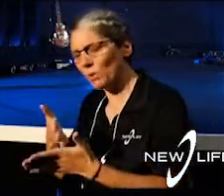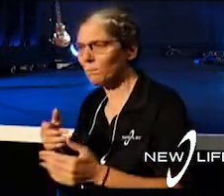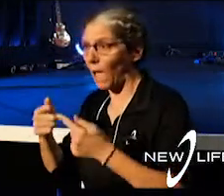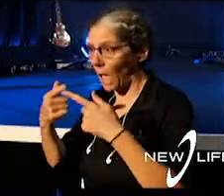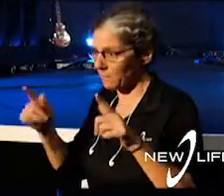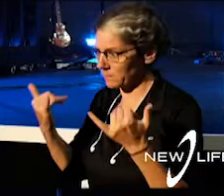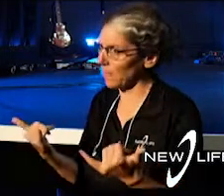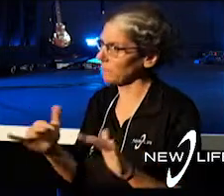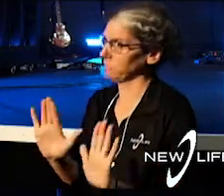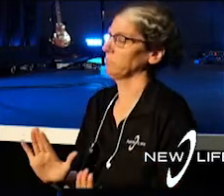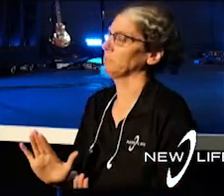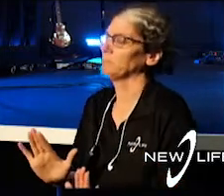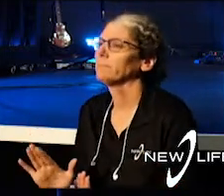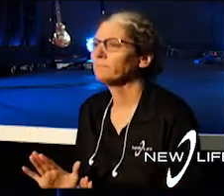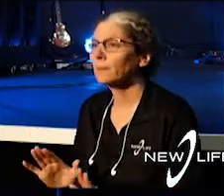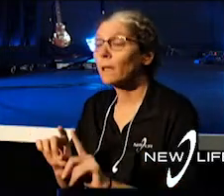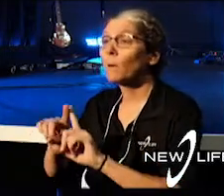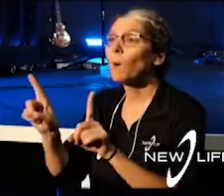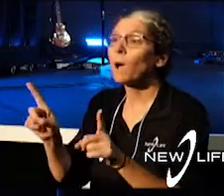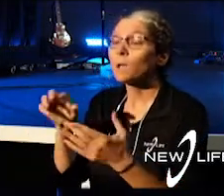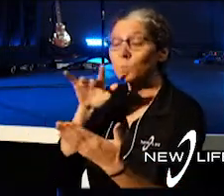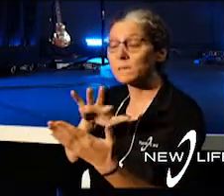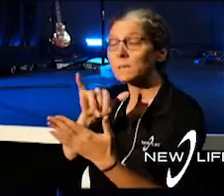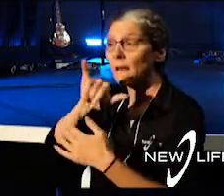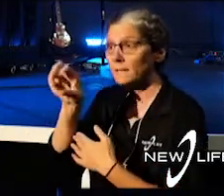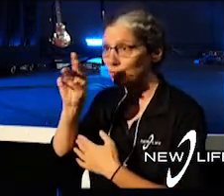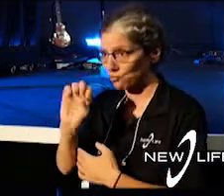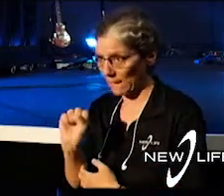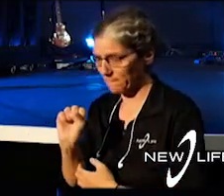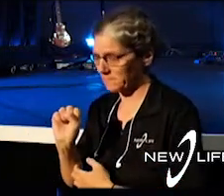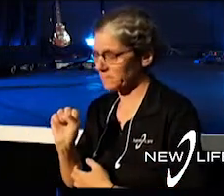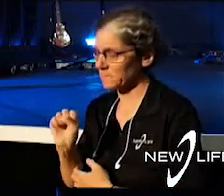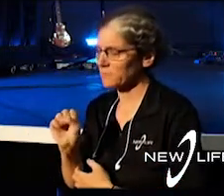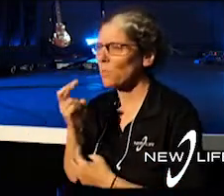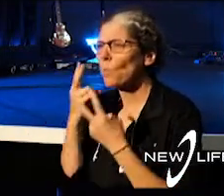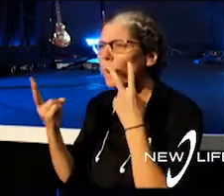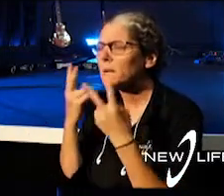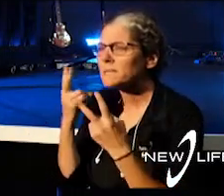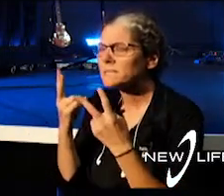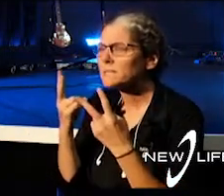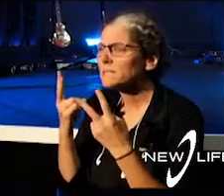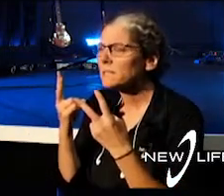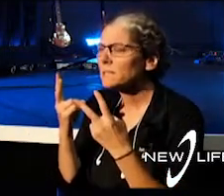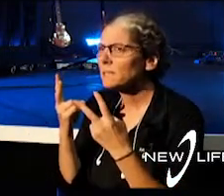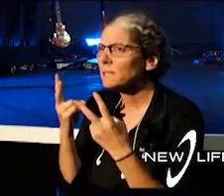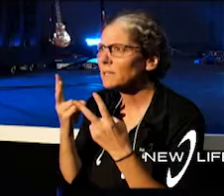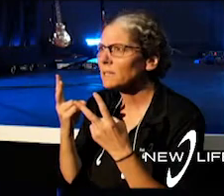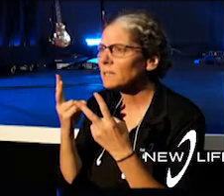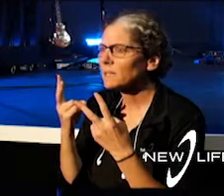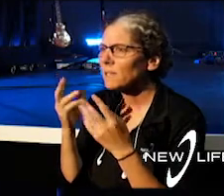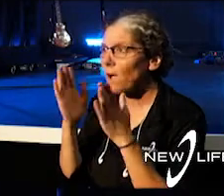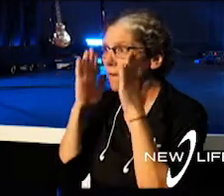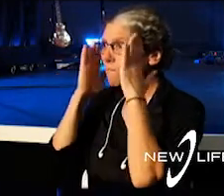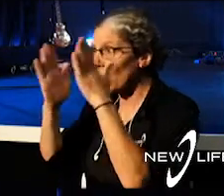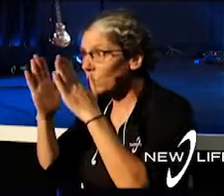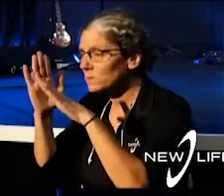Well, as we continue our study in the book of James today, we're going to look at a chunk of scripture that focuses on